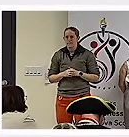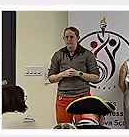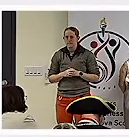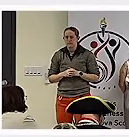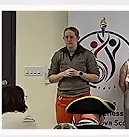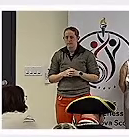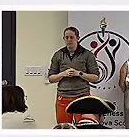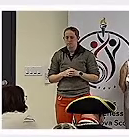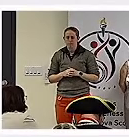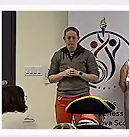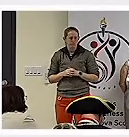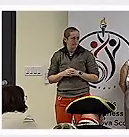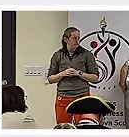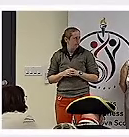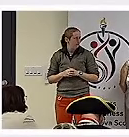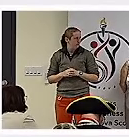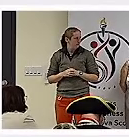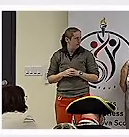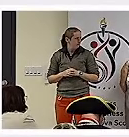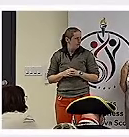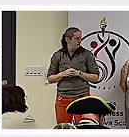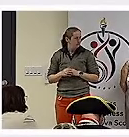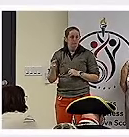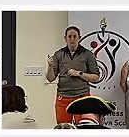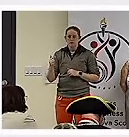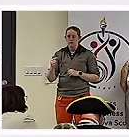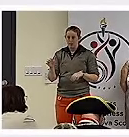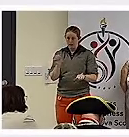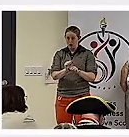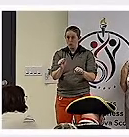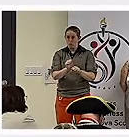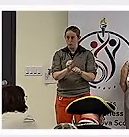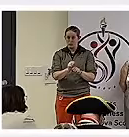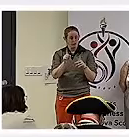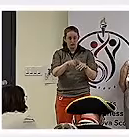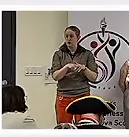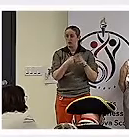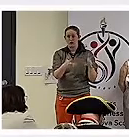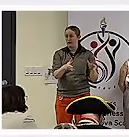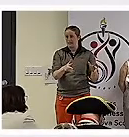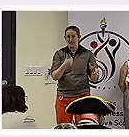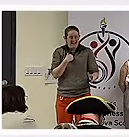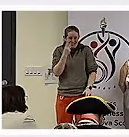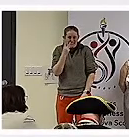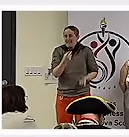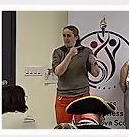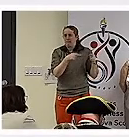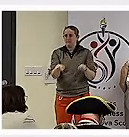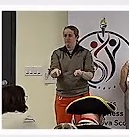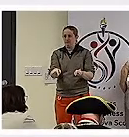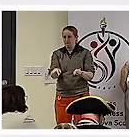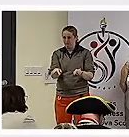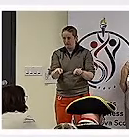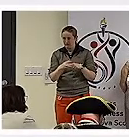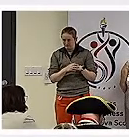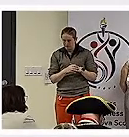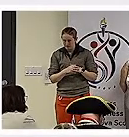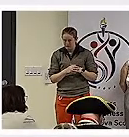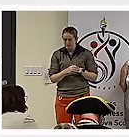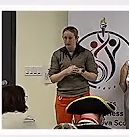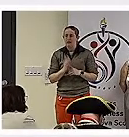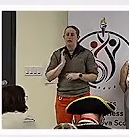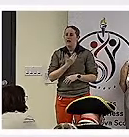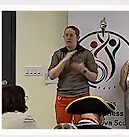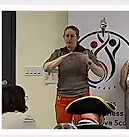I see the work being done to help our communities be a more accessible